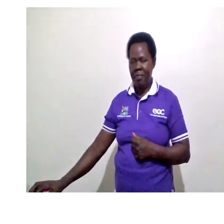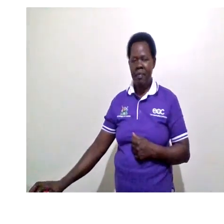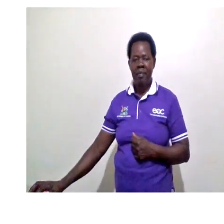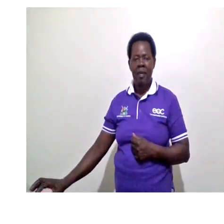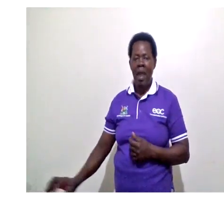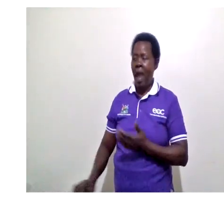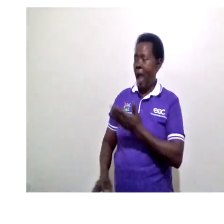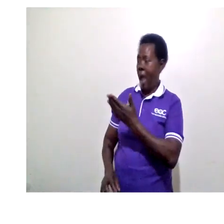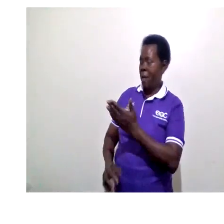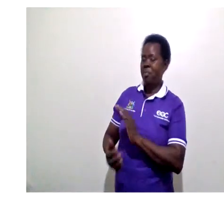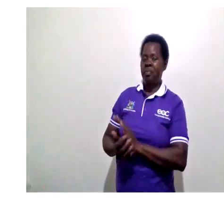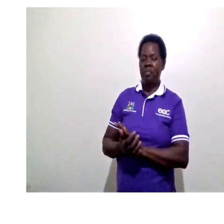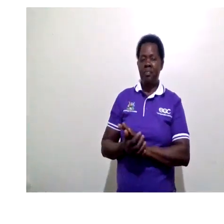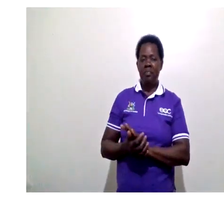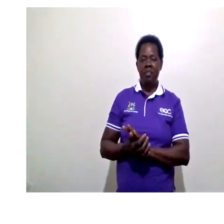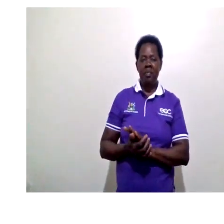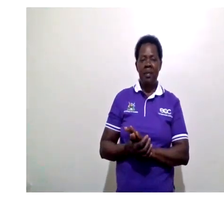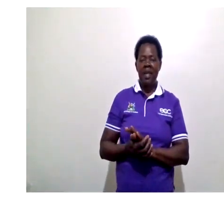what?